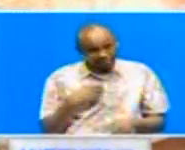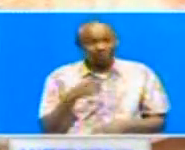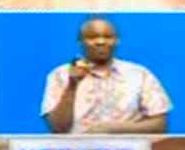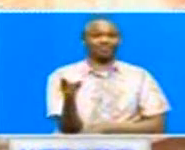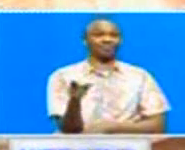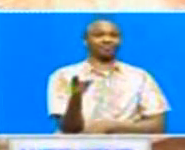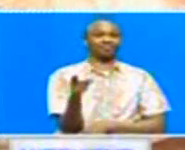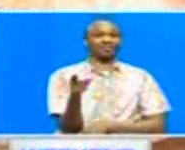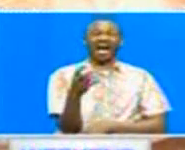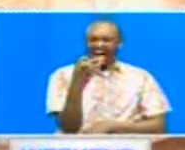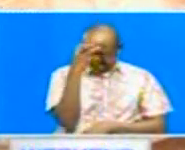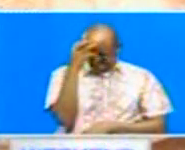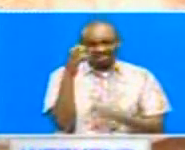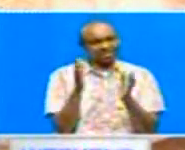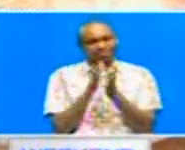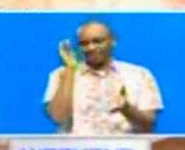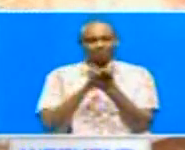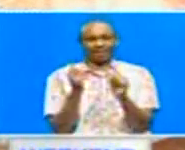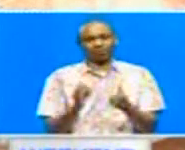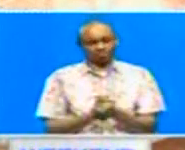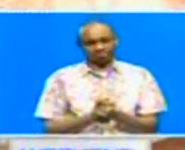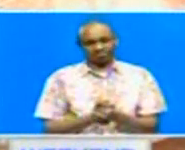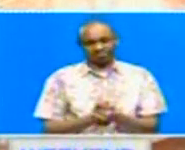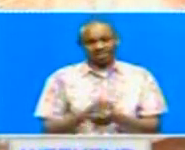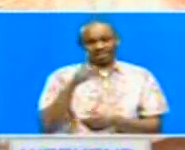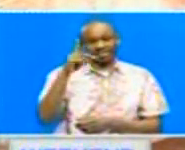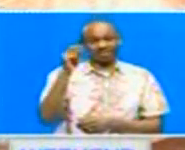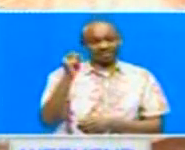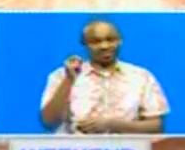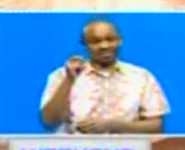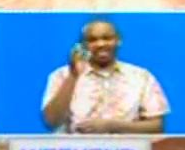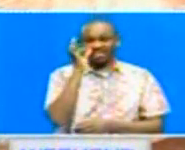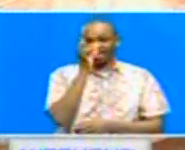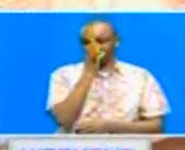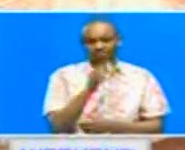that is of anger and disbelief. Carol Derry, KTN, Nyeri.